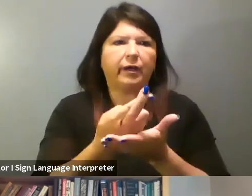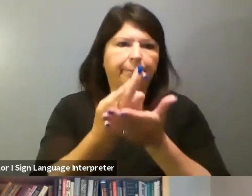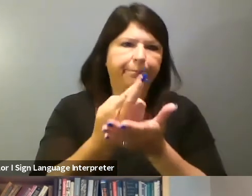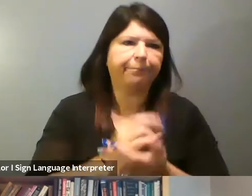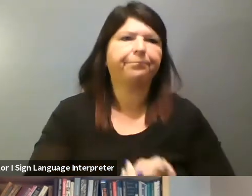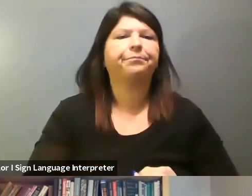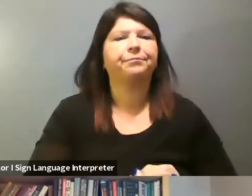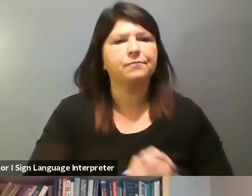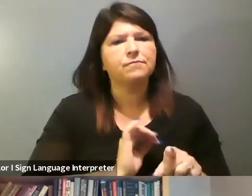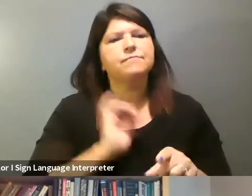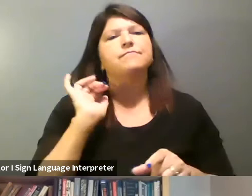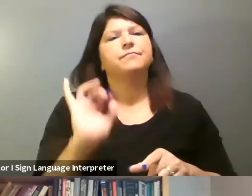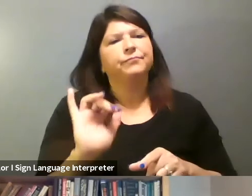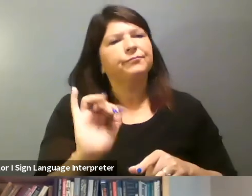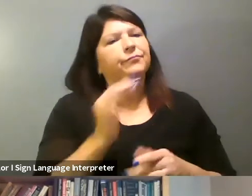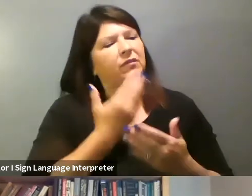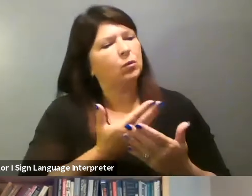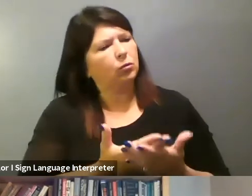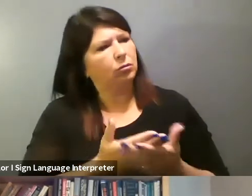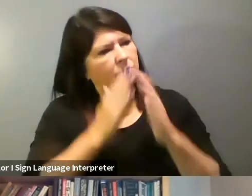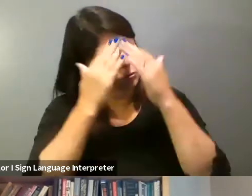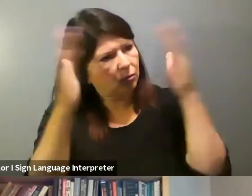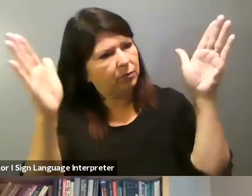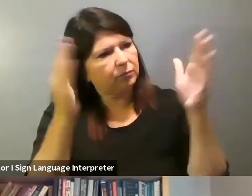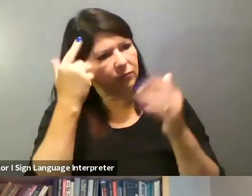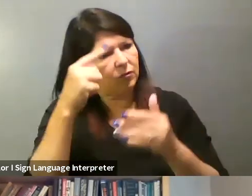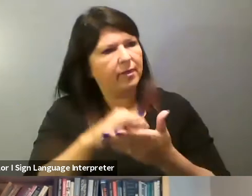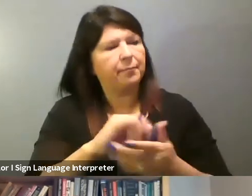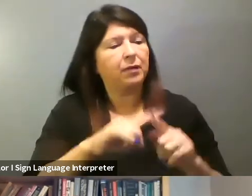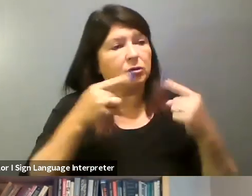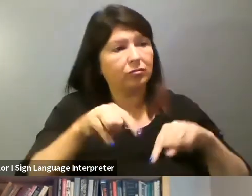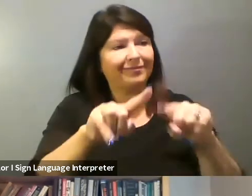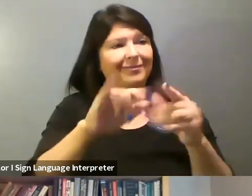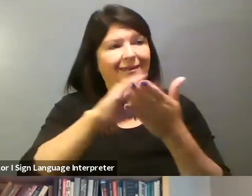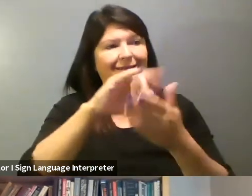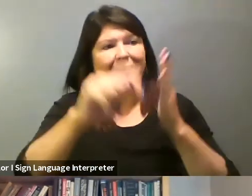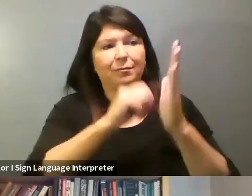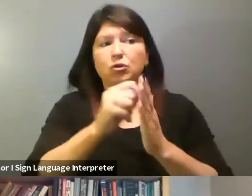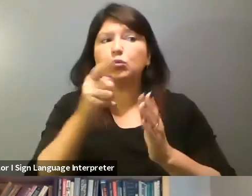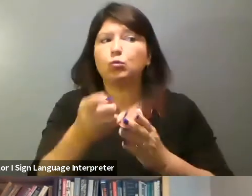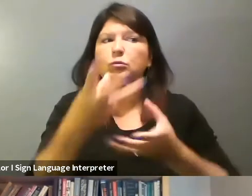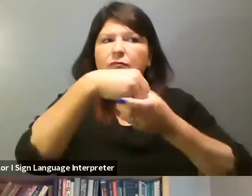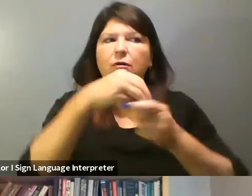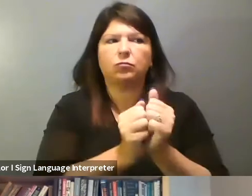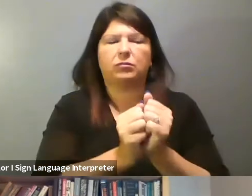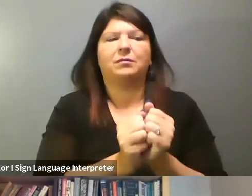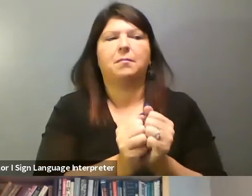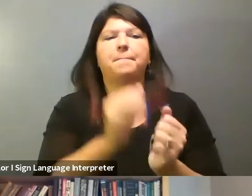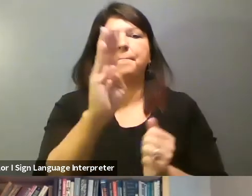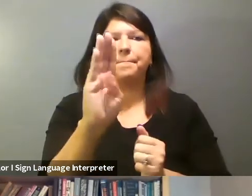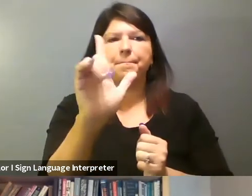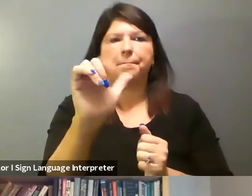at the time, you were part of the Black Panther Party. Can you speak a little bit about the Black Panther